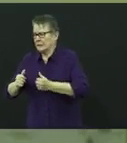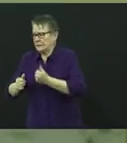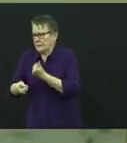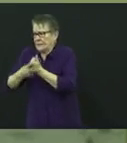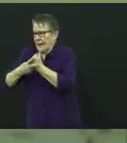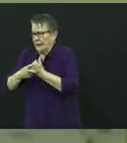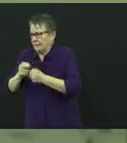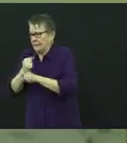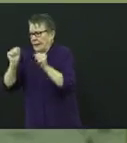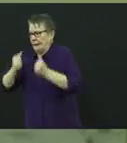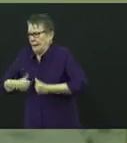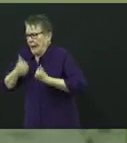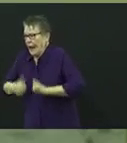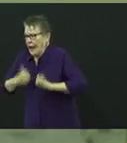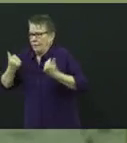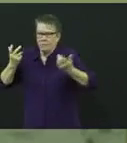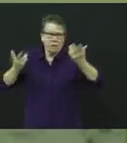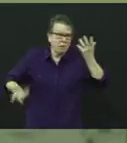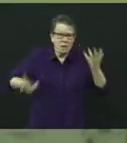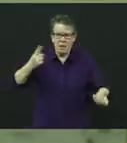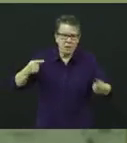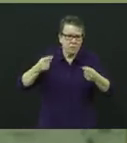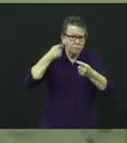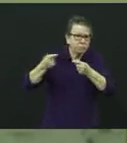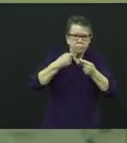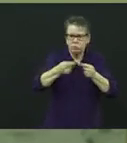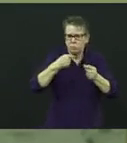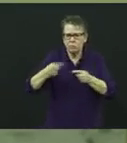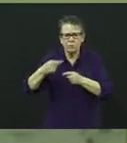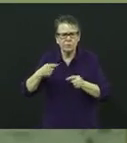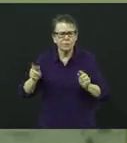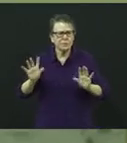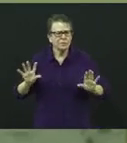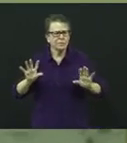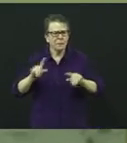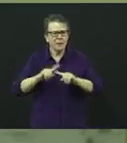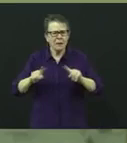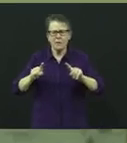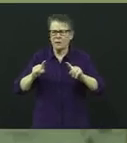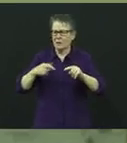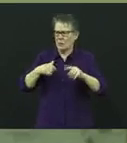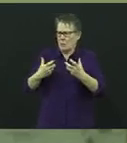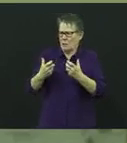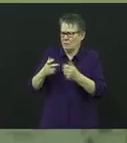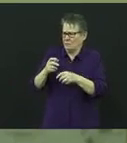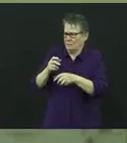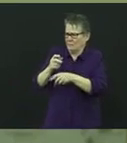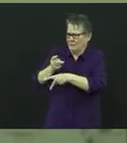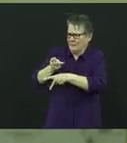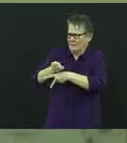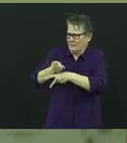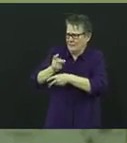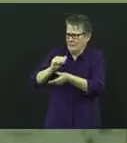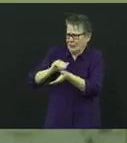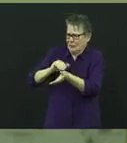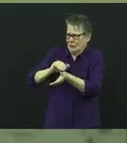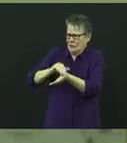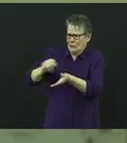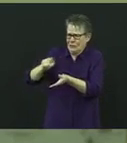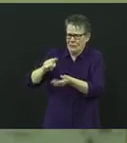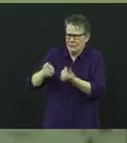come down more on the saving of human life being the more important part of that aspect. So people we're well aware,